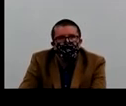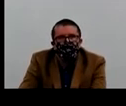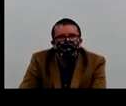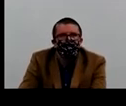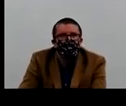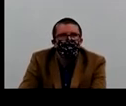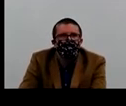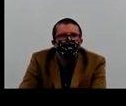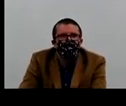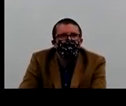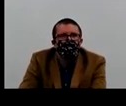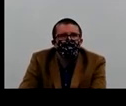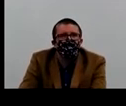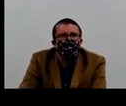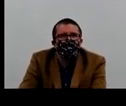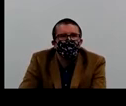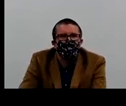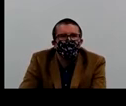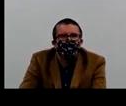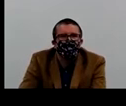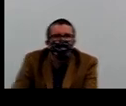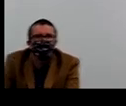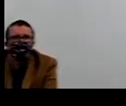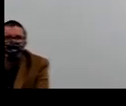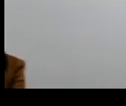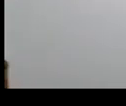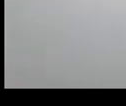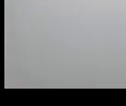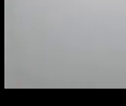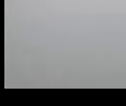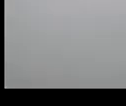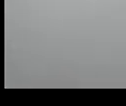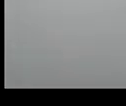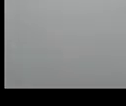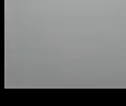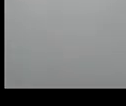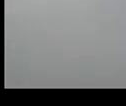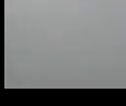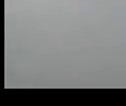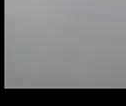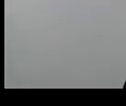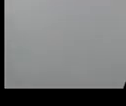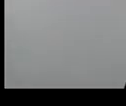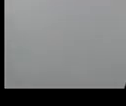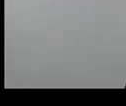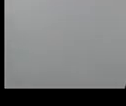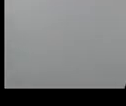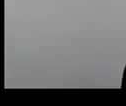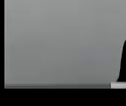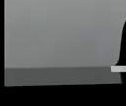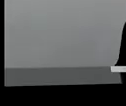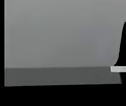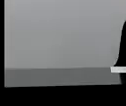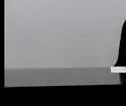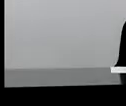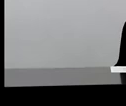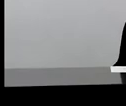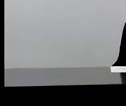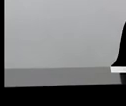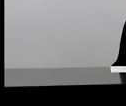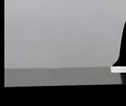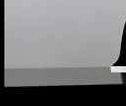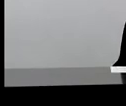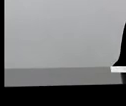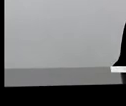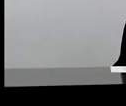assistant professor in the School of Public Health. Brian is really been a mover and collaborator